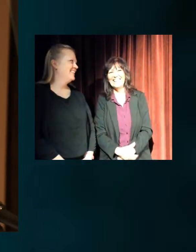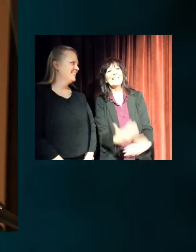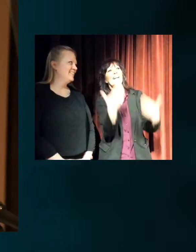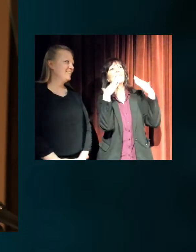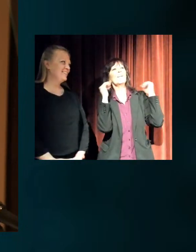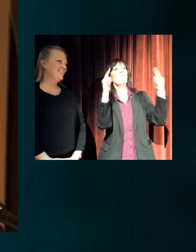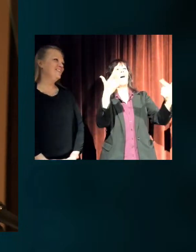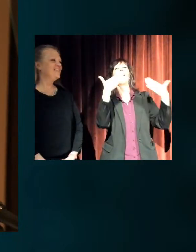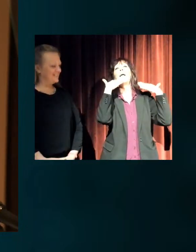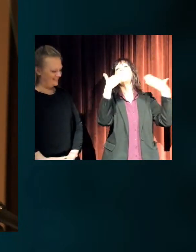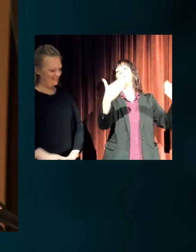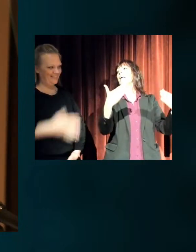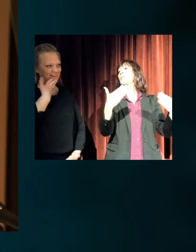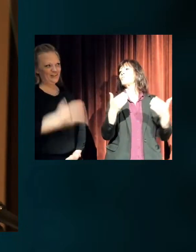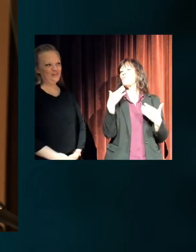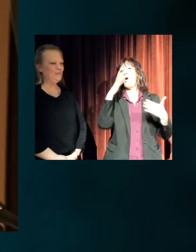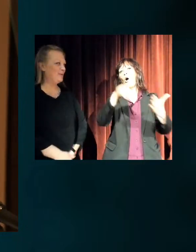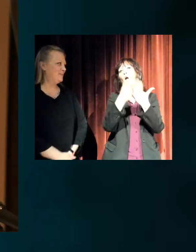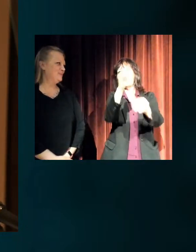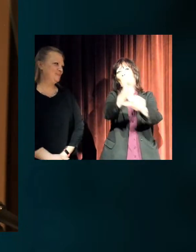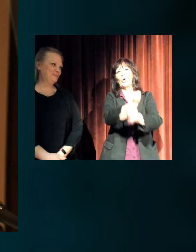Thank you all, and thank you, Kendra, for all your work.